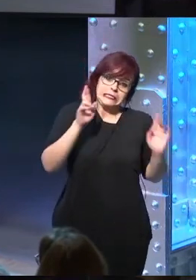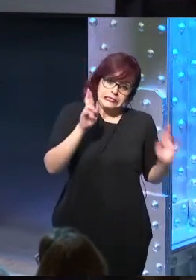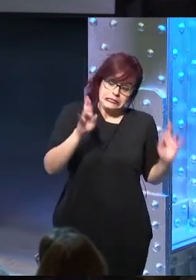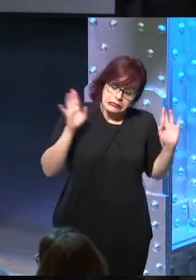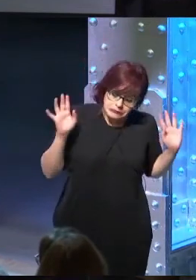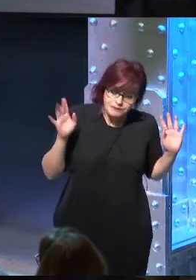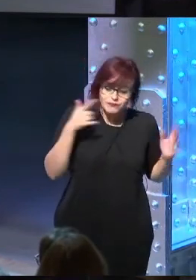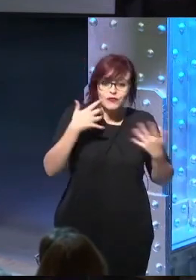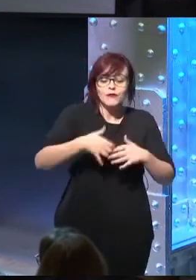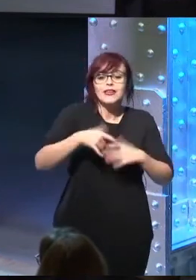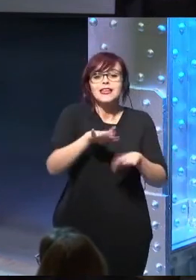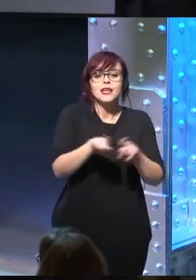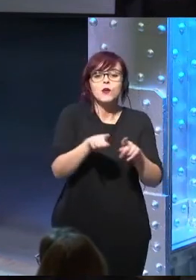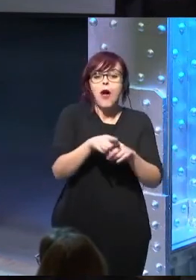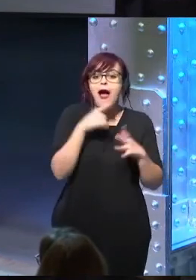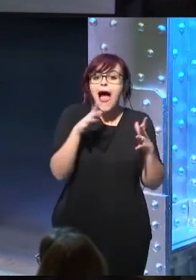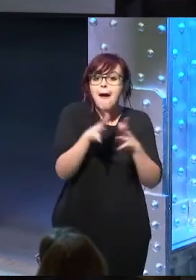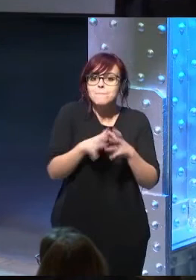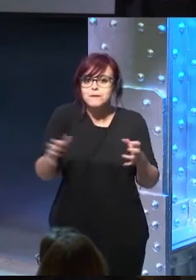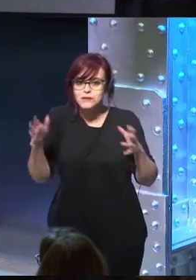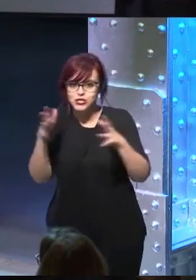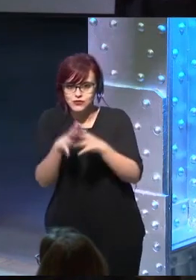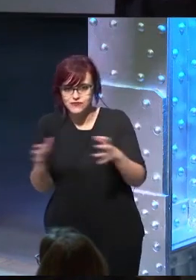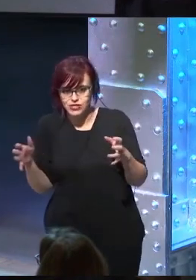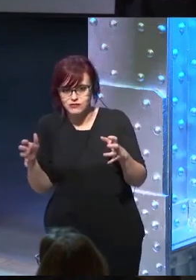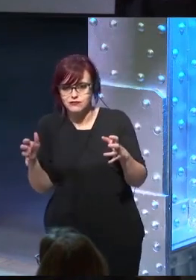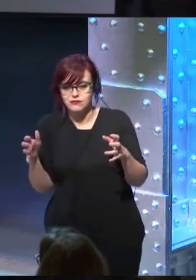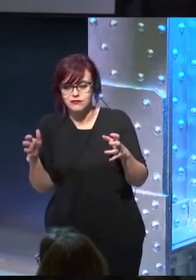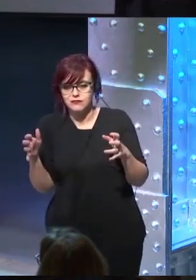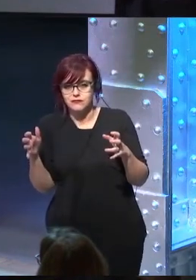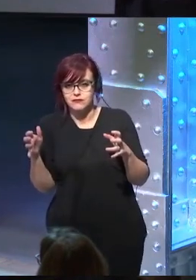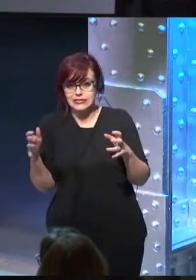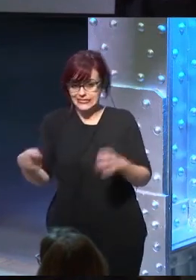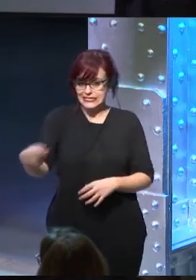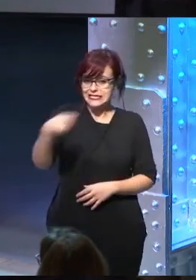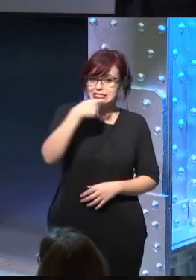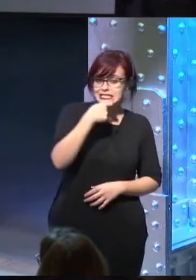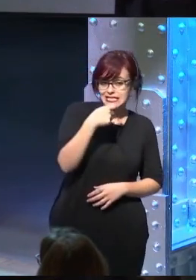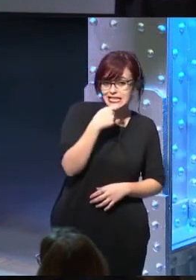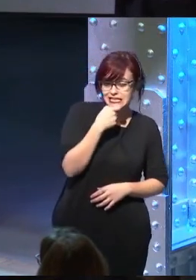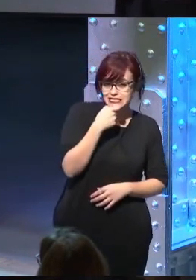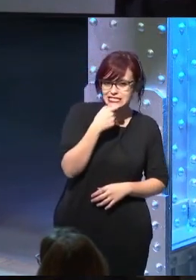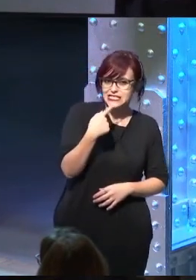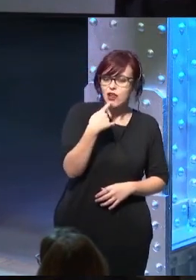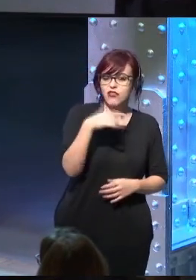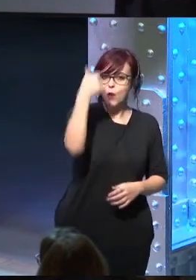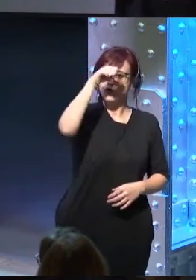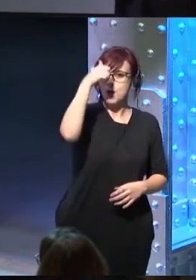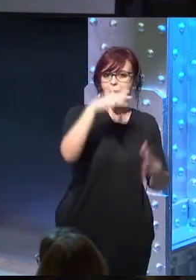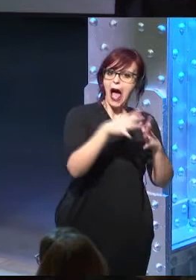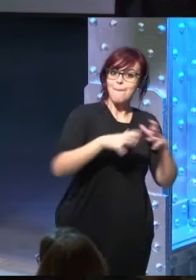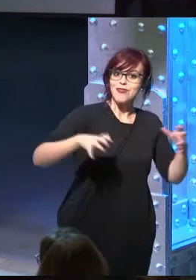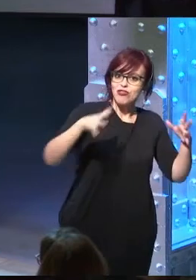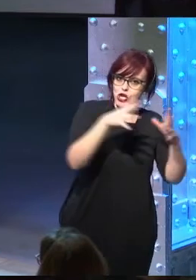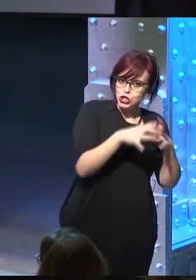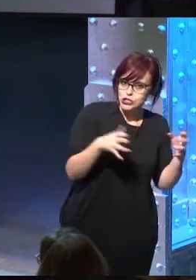adjective ambitious. In the English language, if you say that of a man, that is a